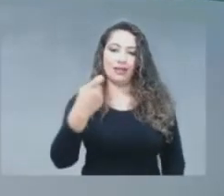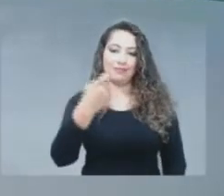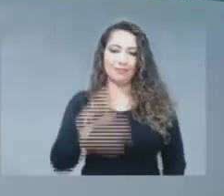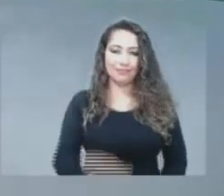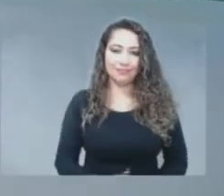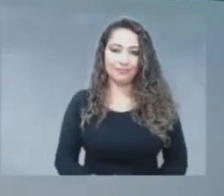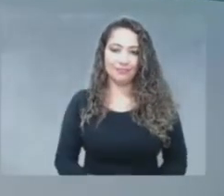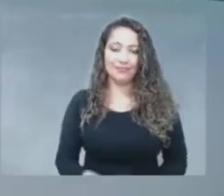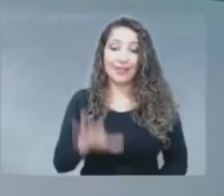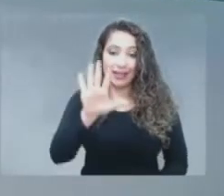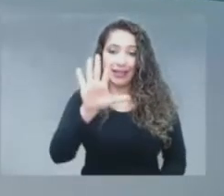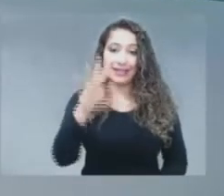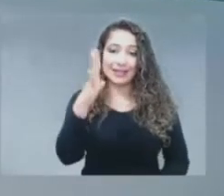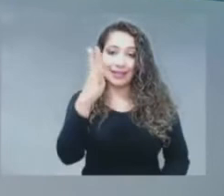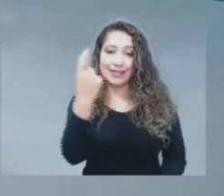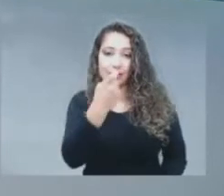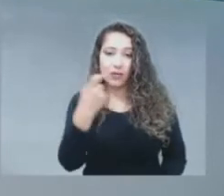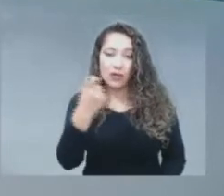5G.